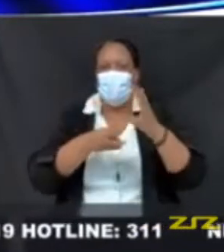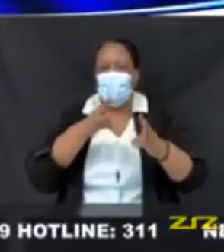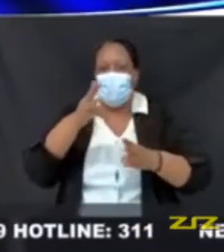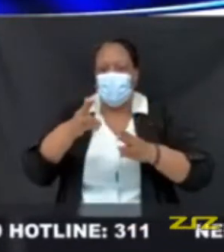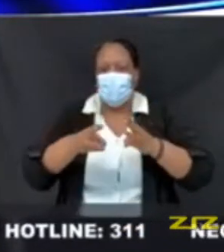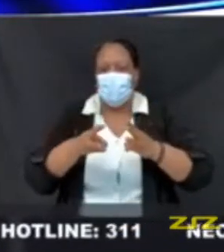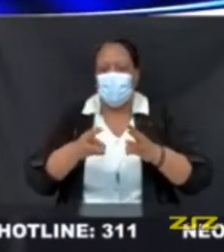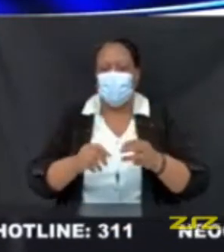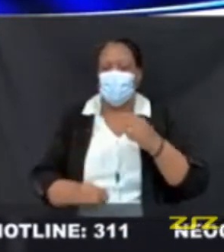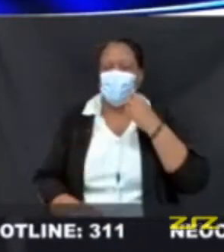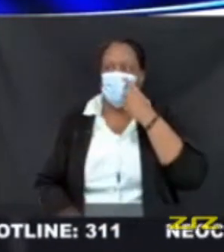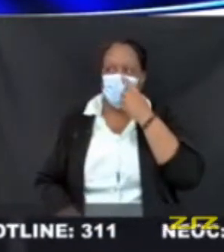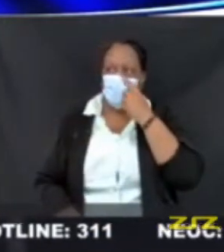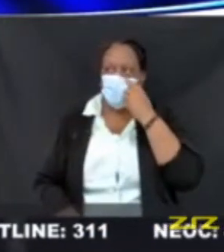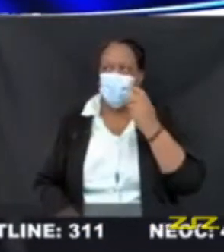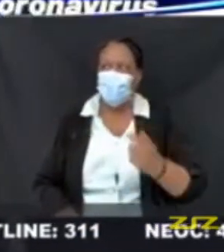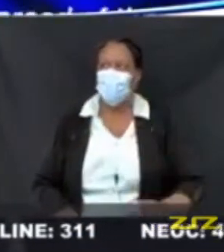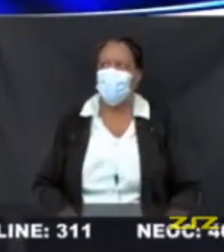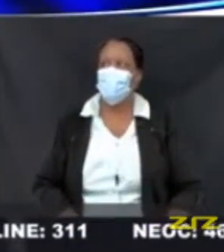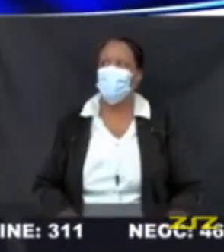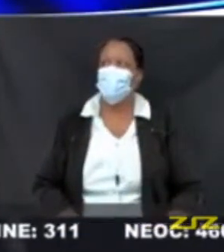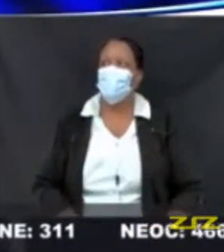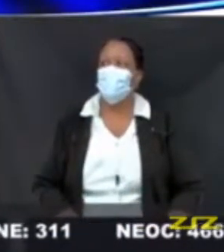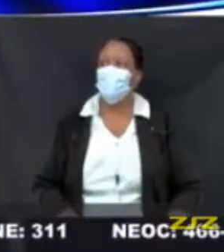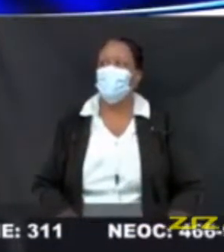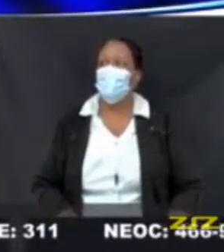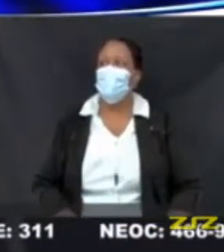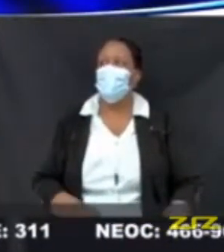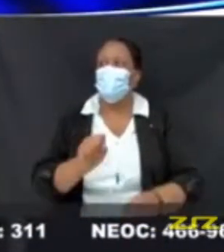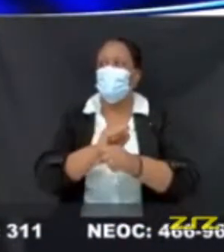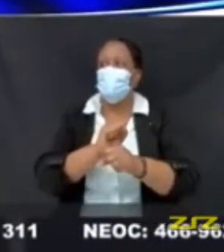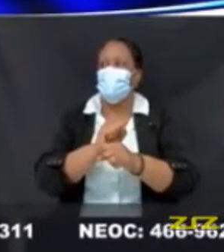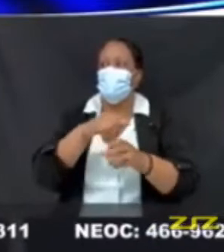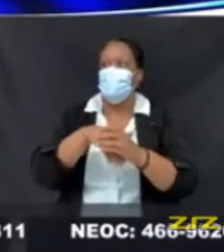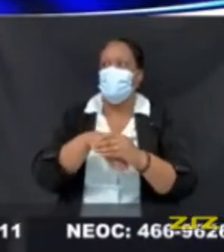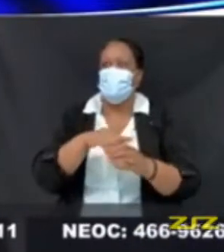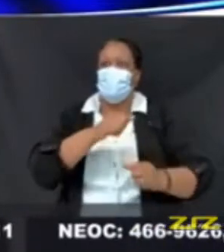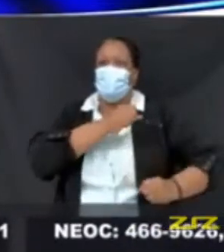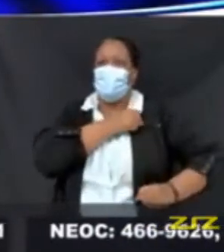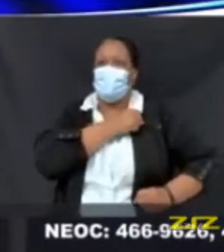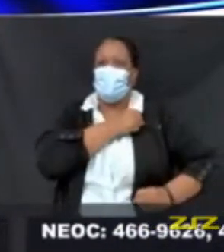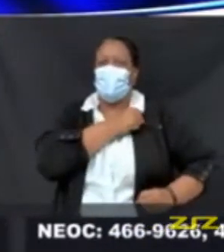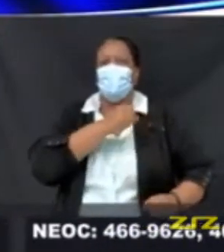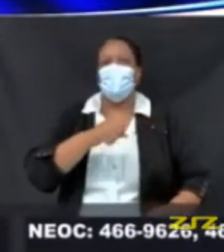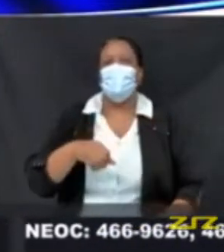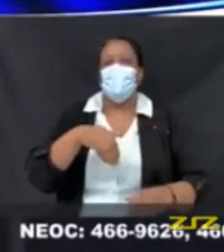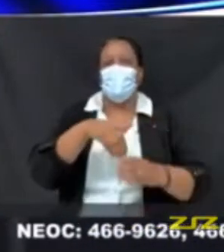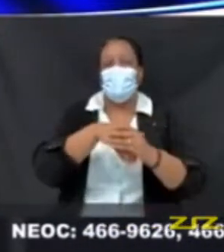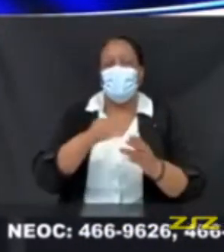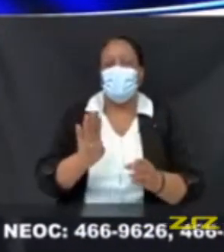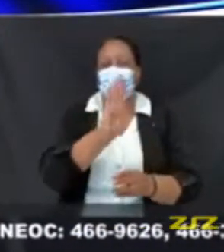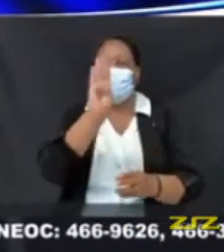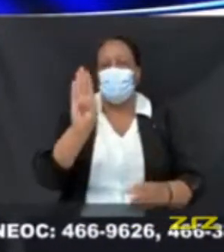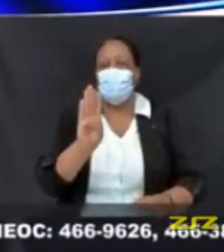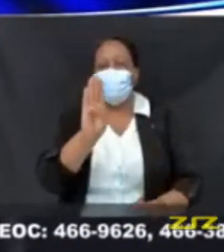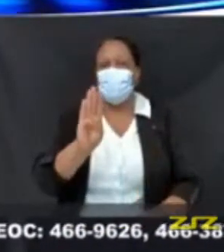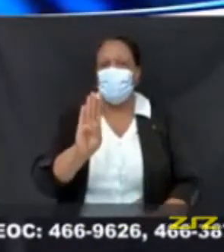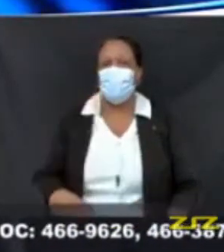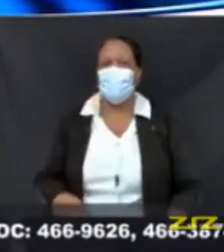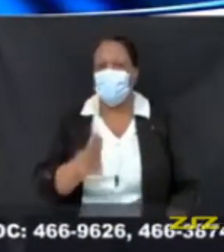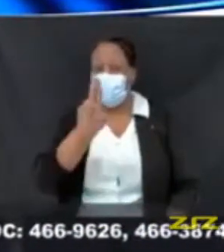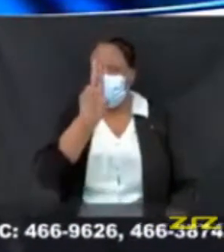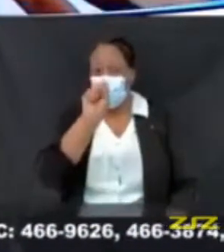I'm U.S. Air Force Lieutenant Colonel Shane Moran. I work at the U.S. Embassy in Bridgetown, Barbados, and had the